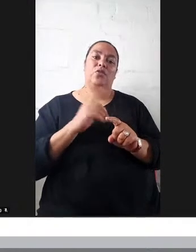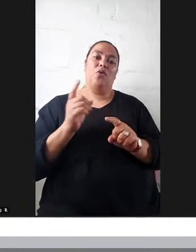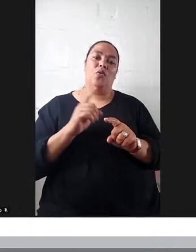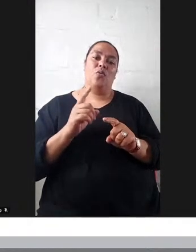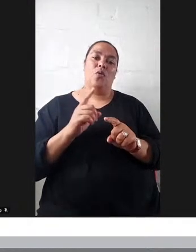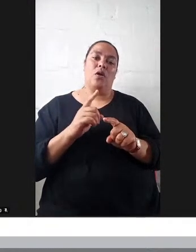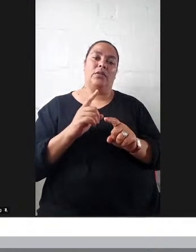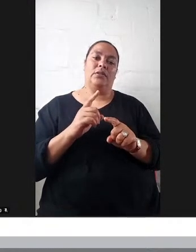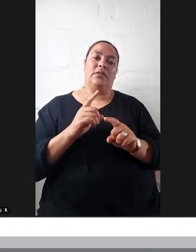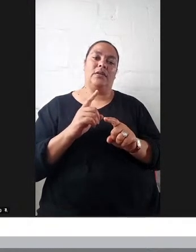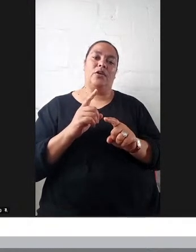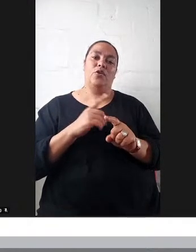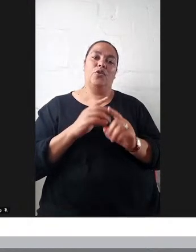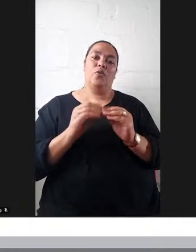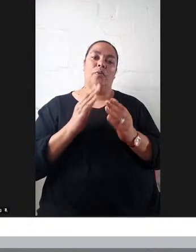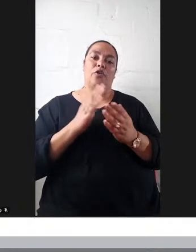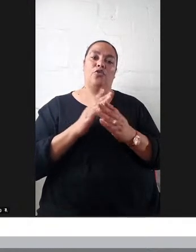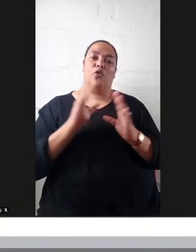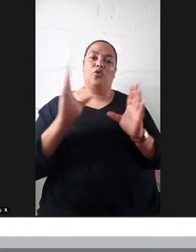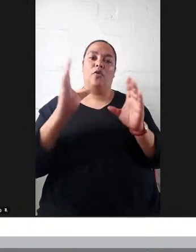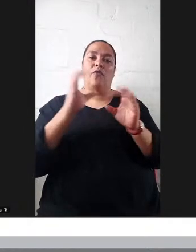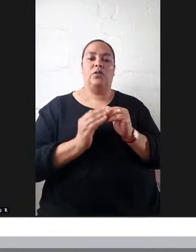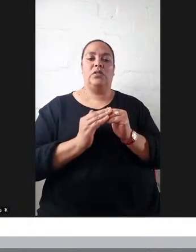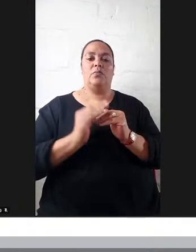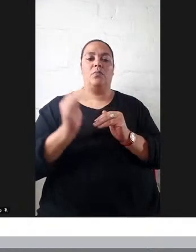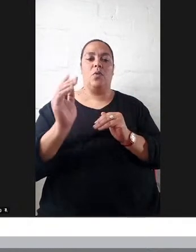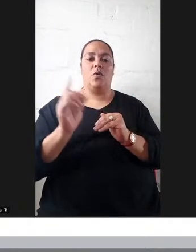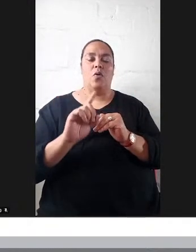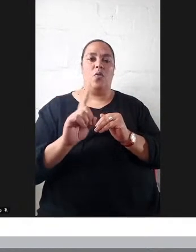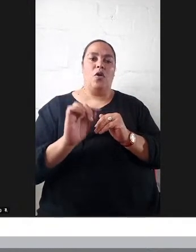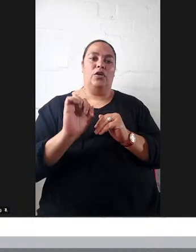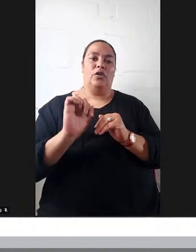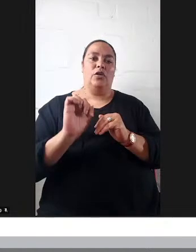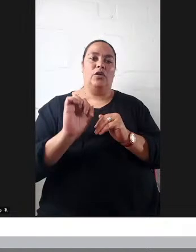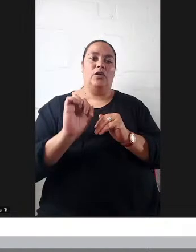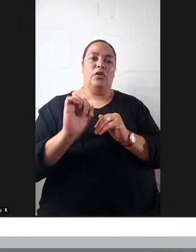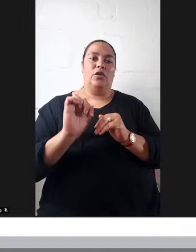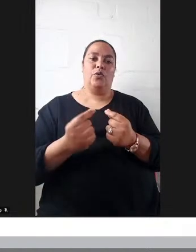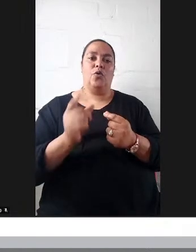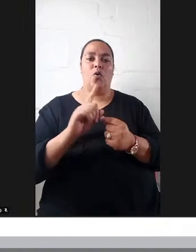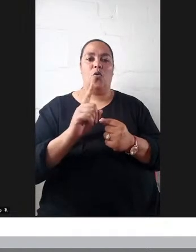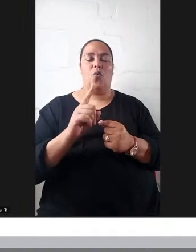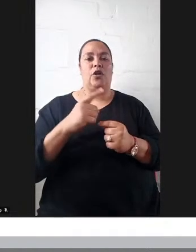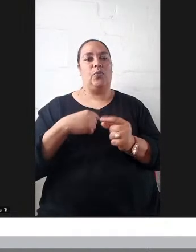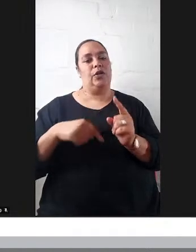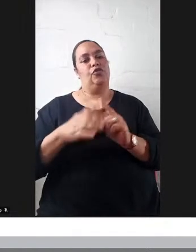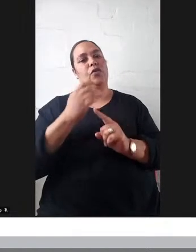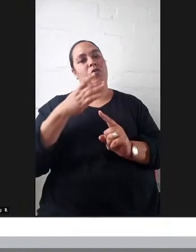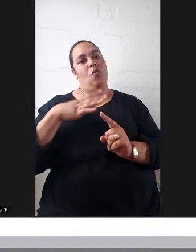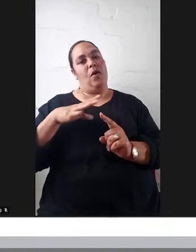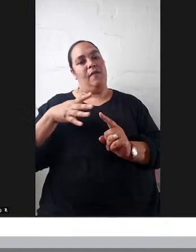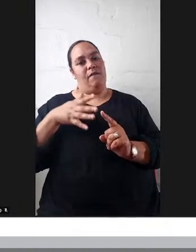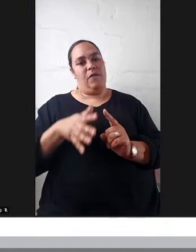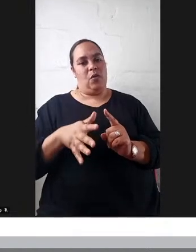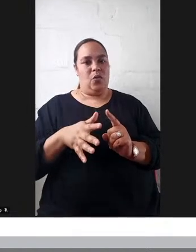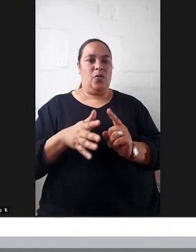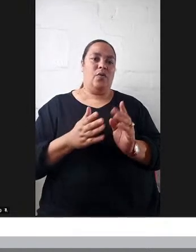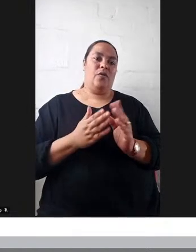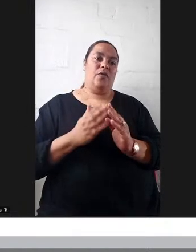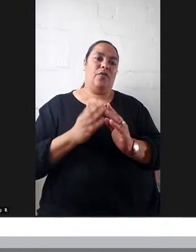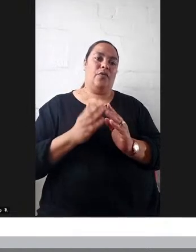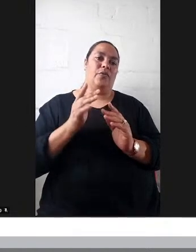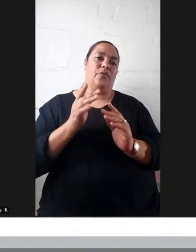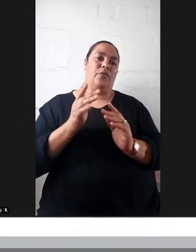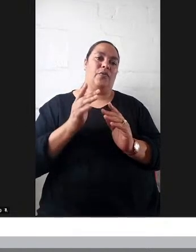to make sure that it focuses on the delivery of what we want to achieve rather than just being